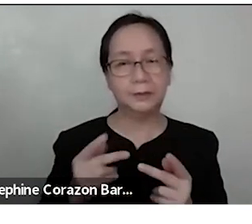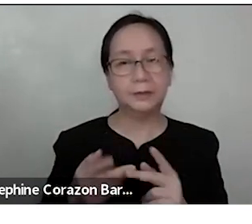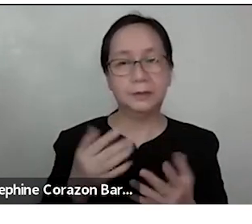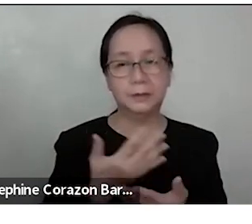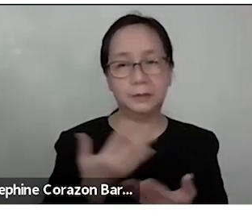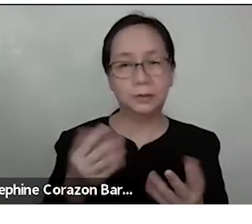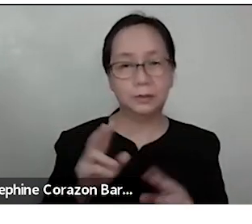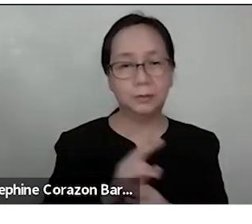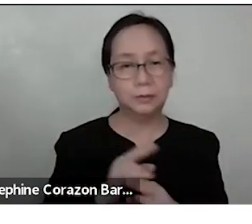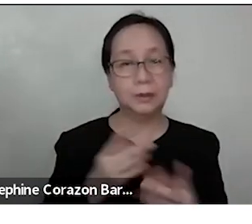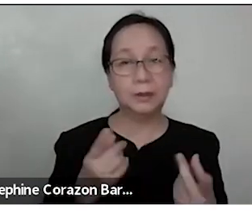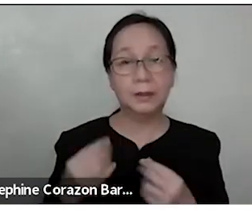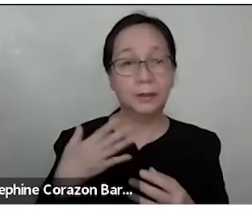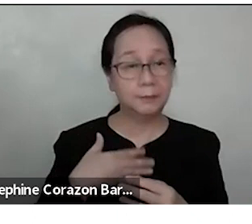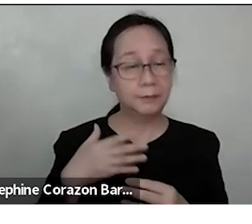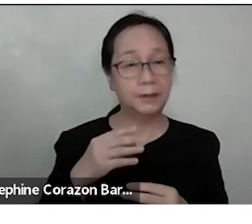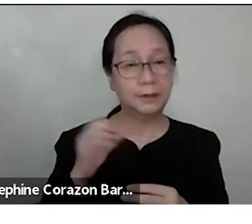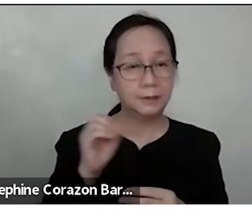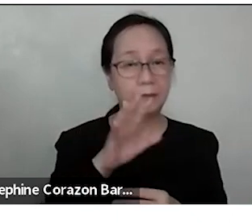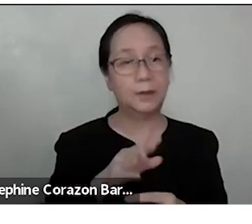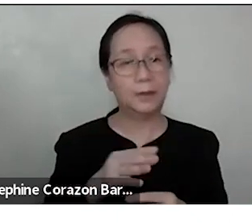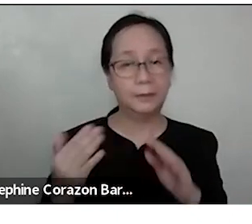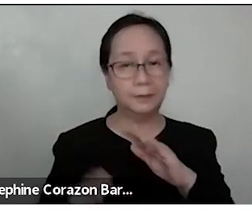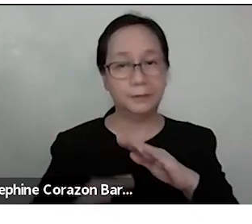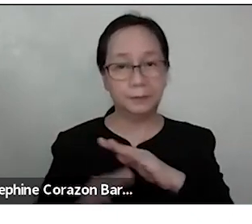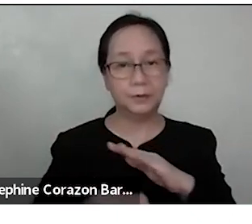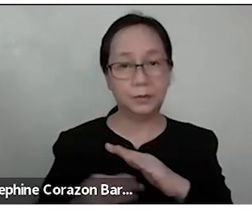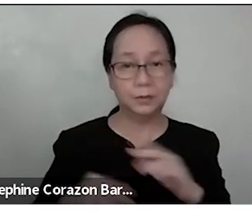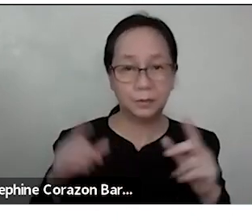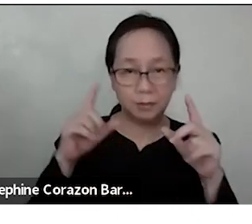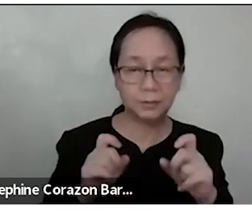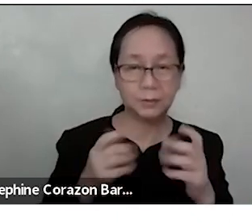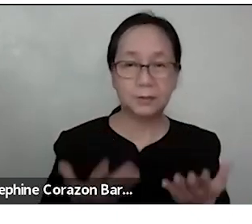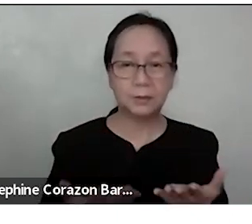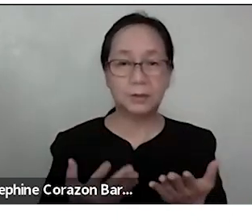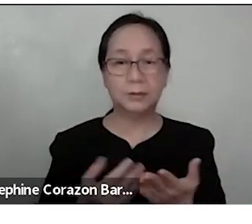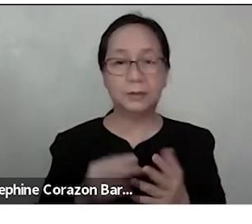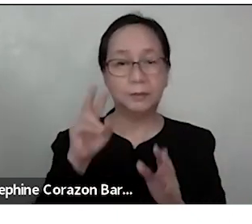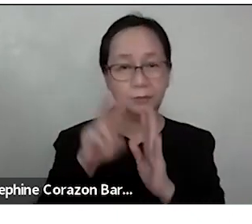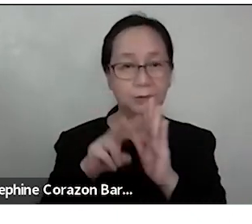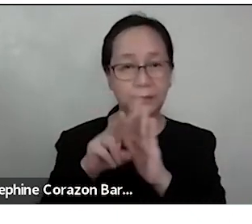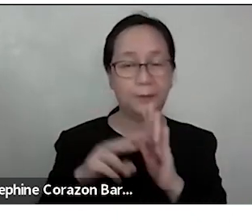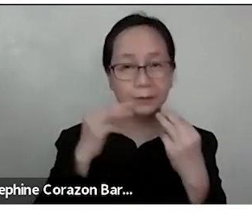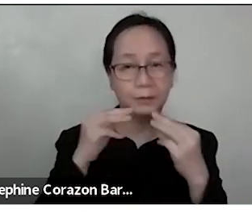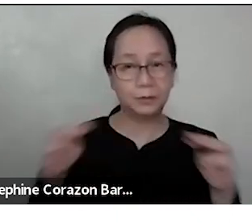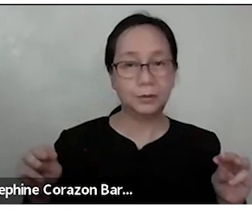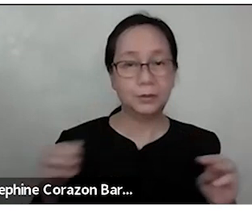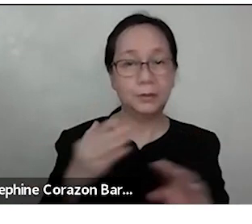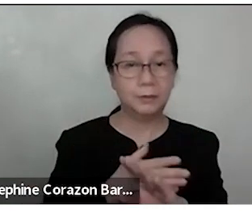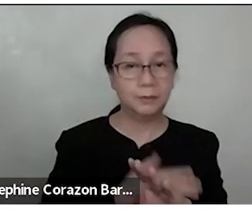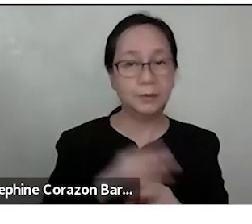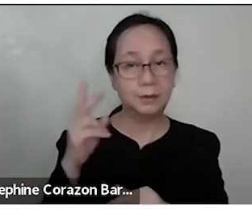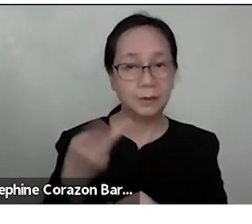can see in my slide the below a screenshot of the video message developed by children for the